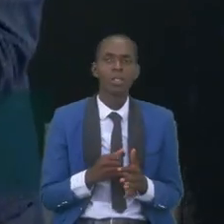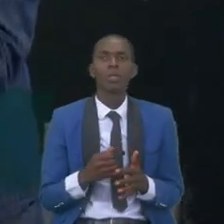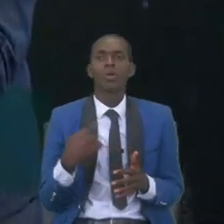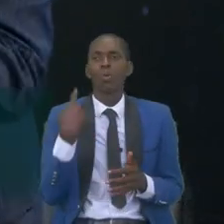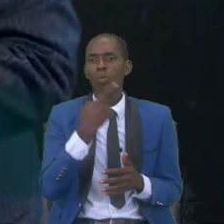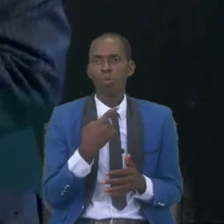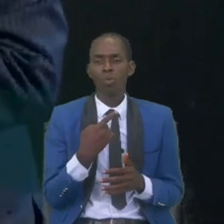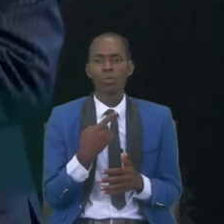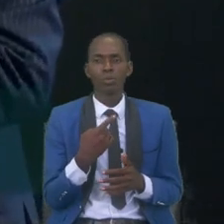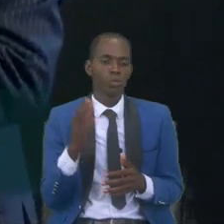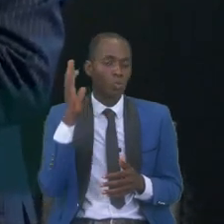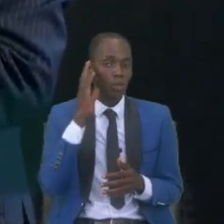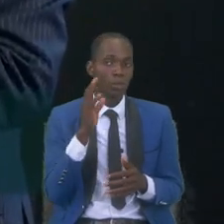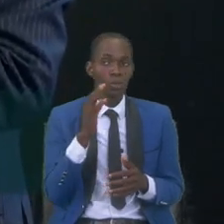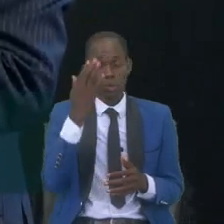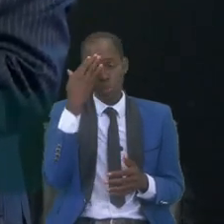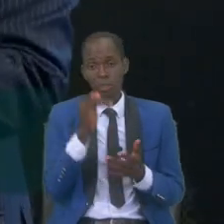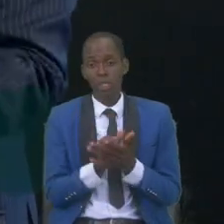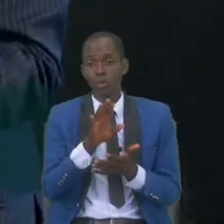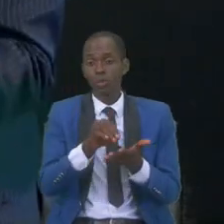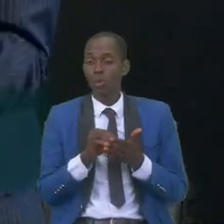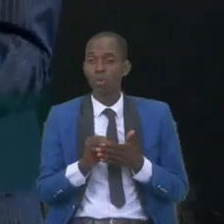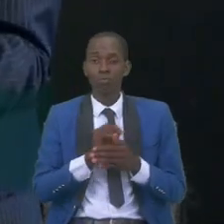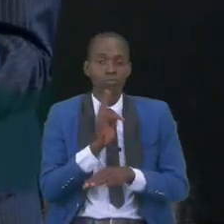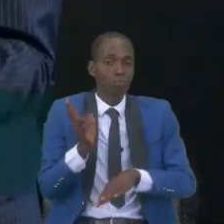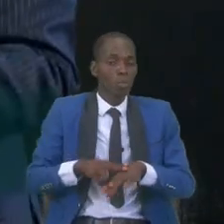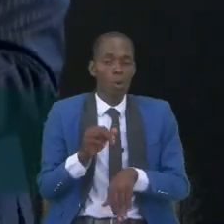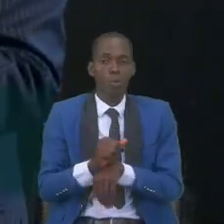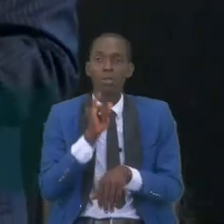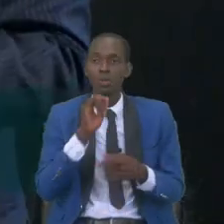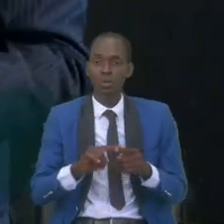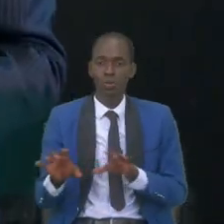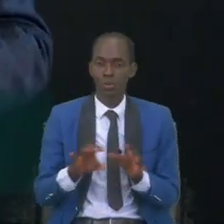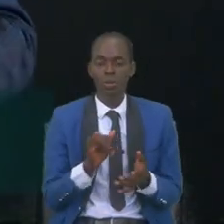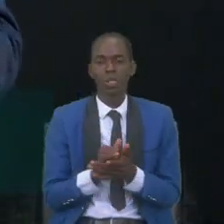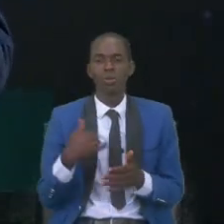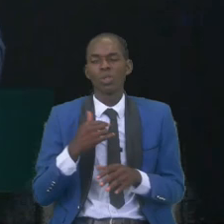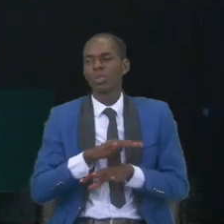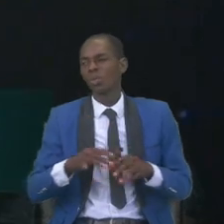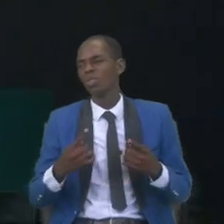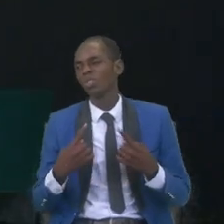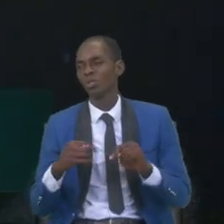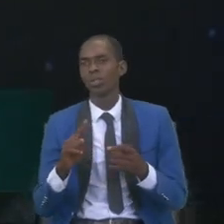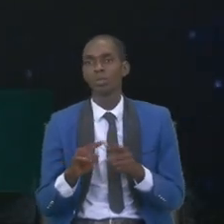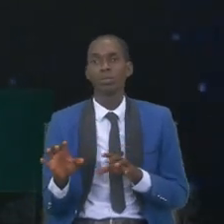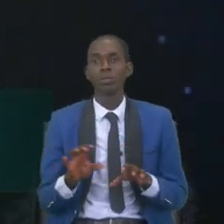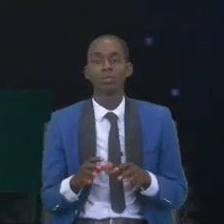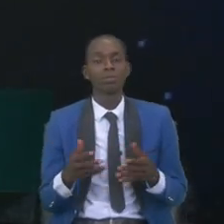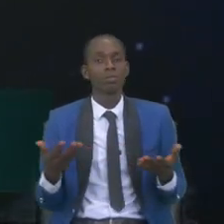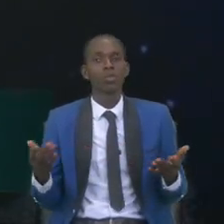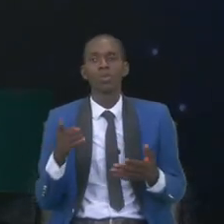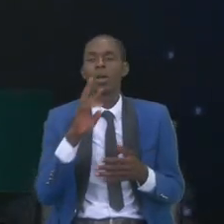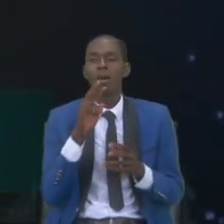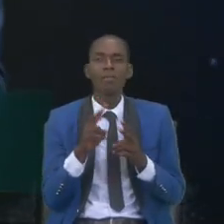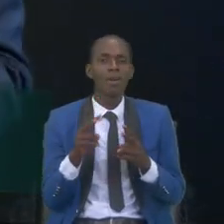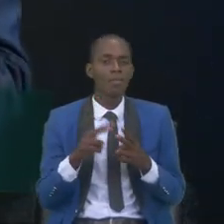official work is to do that, we don't even try to do. It's like, you know, you're very hungry, but